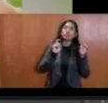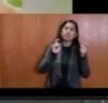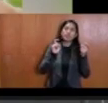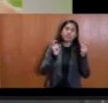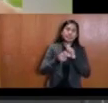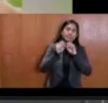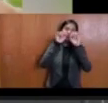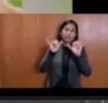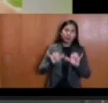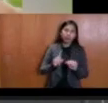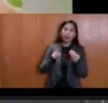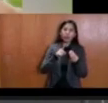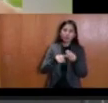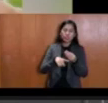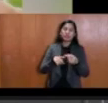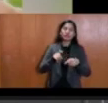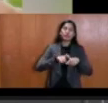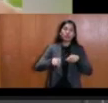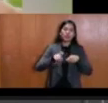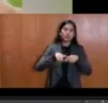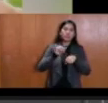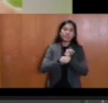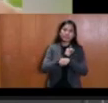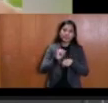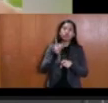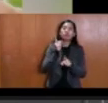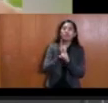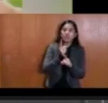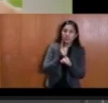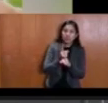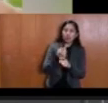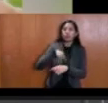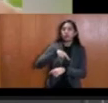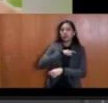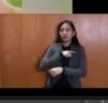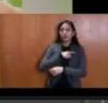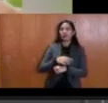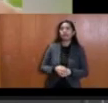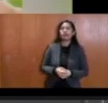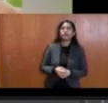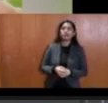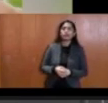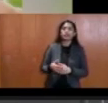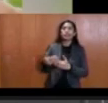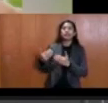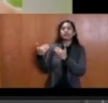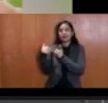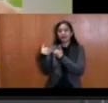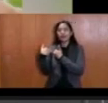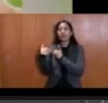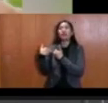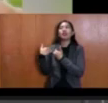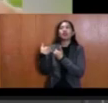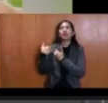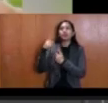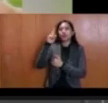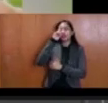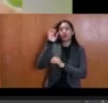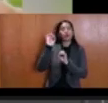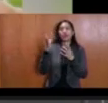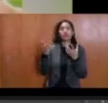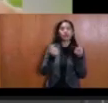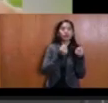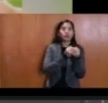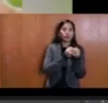power sector. And you're right, we are reflecting the true cost because we're not subsidized. And that was the